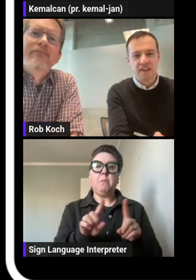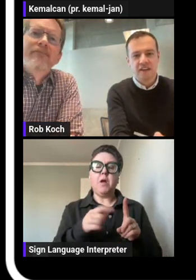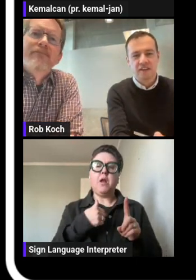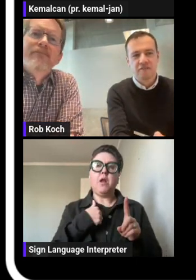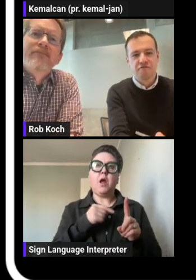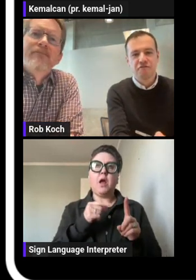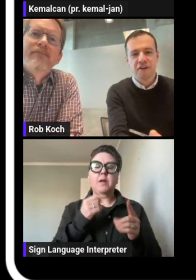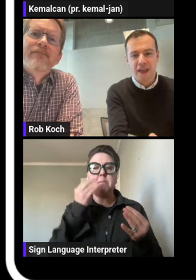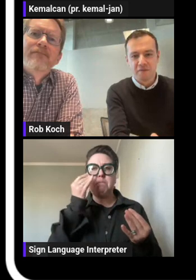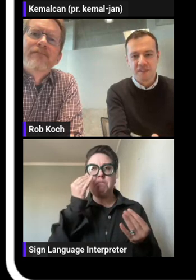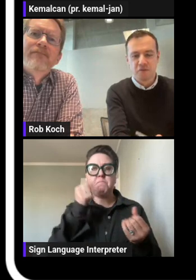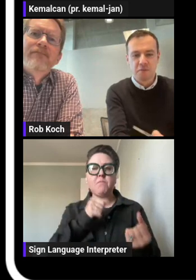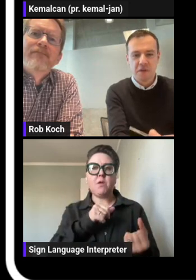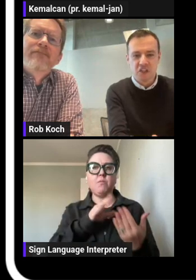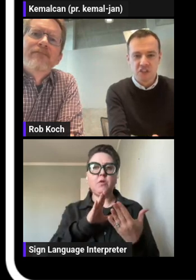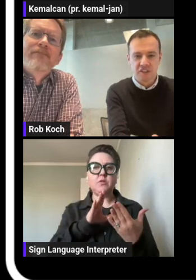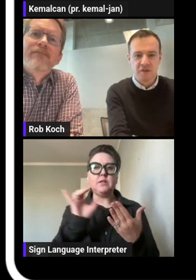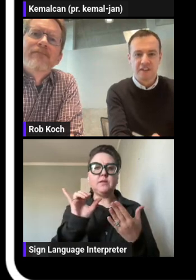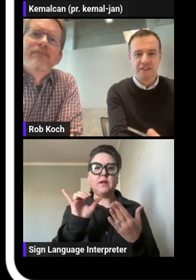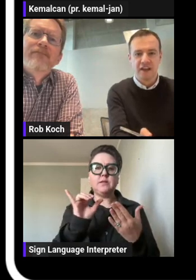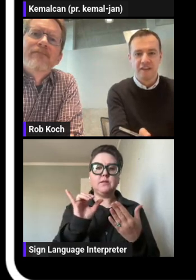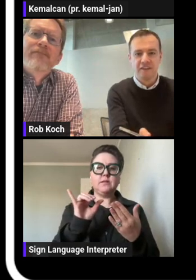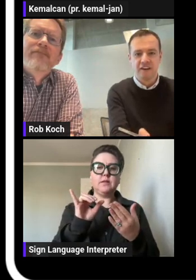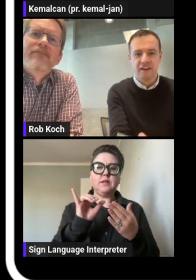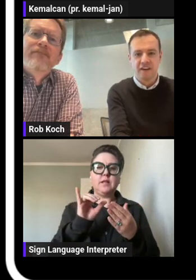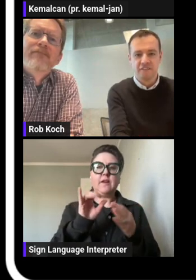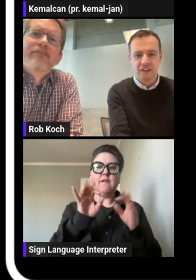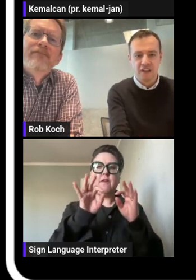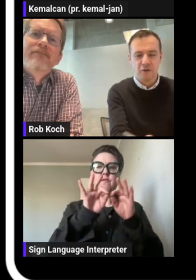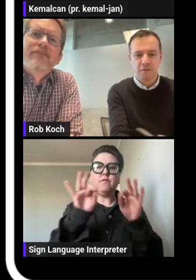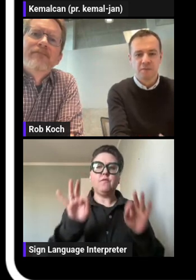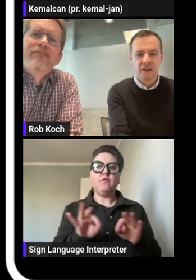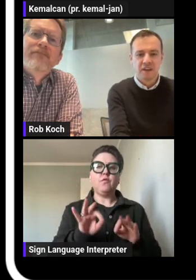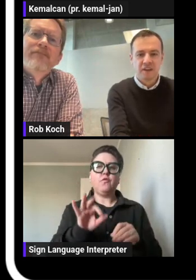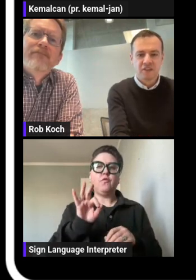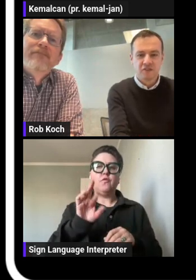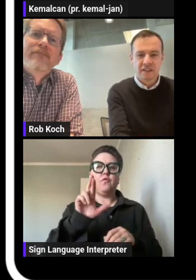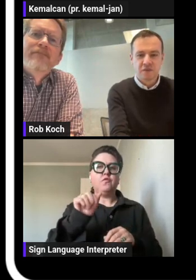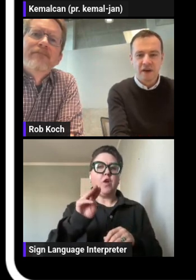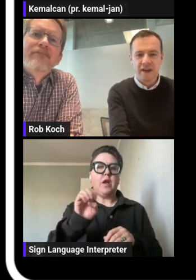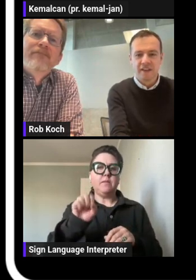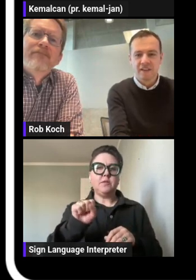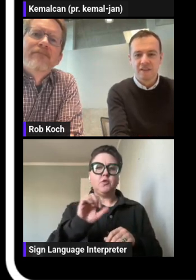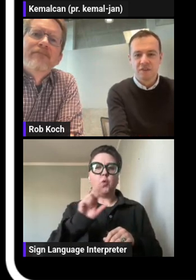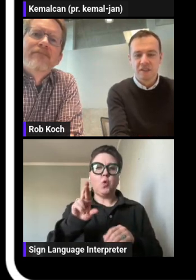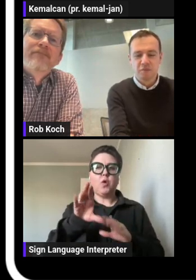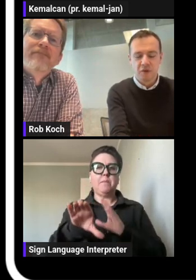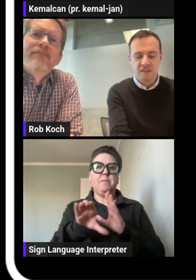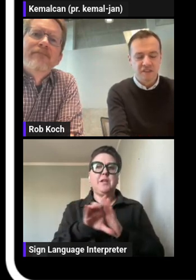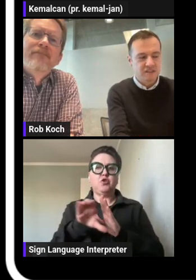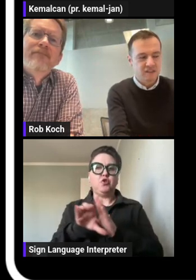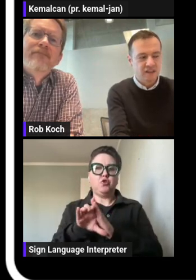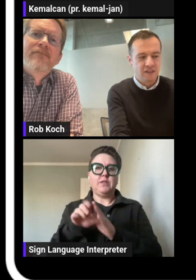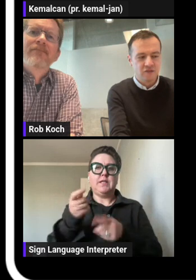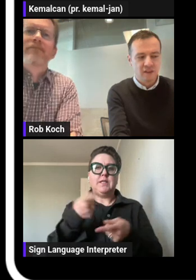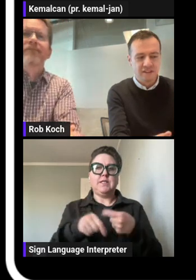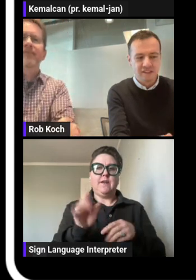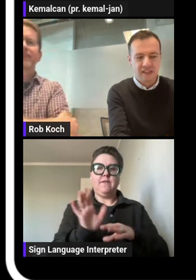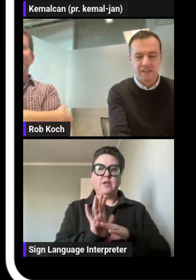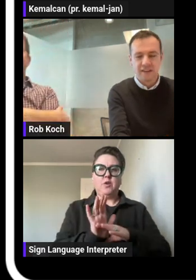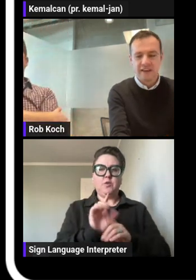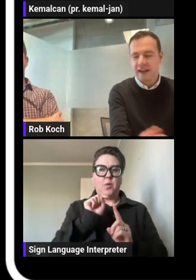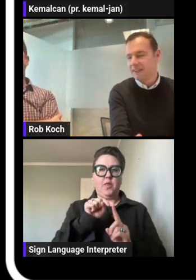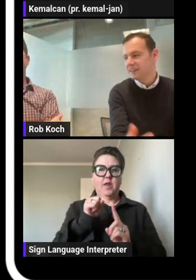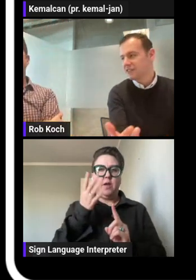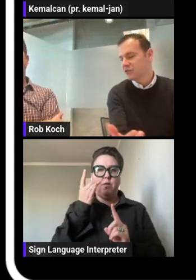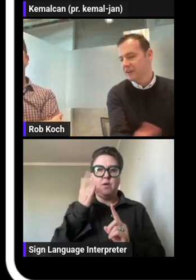as frames or pictures rather than video. So that's why it was important to